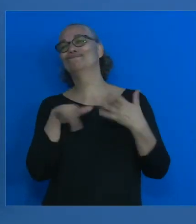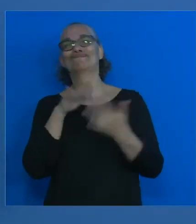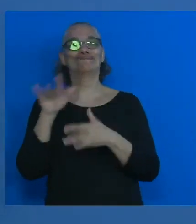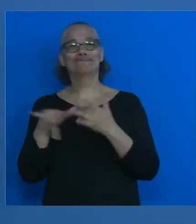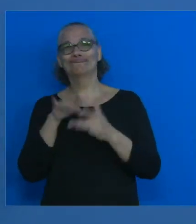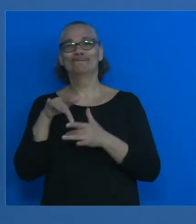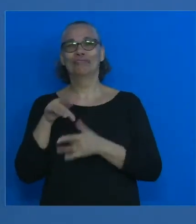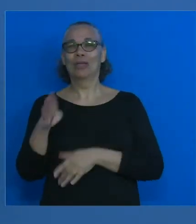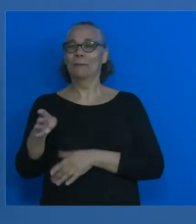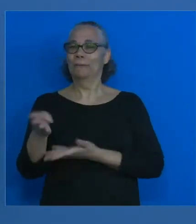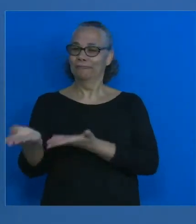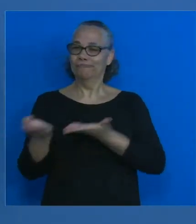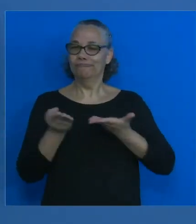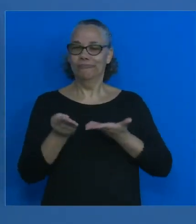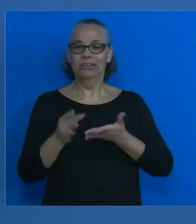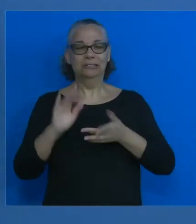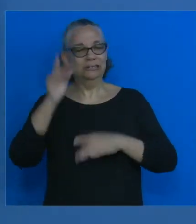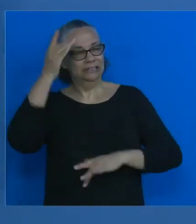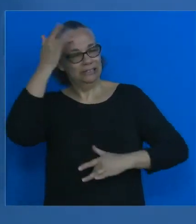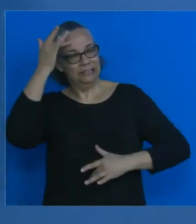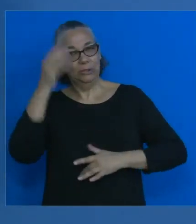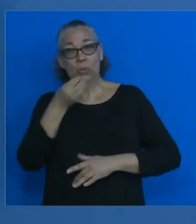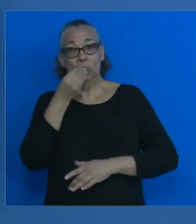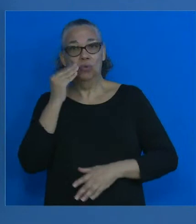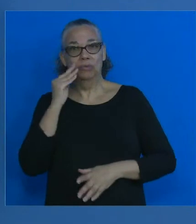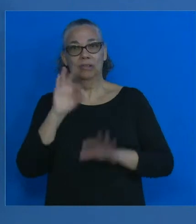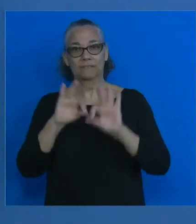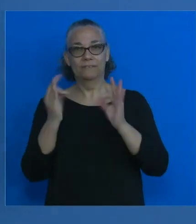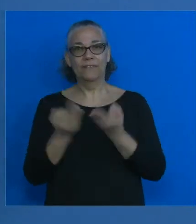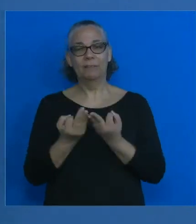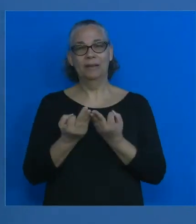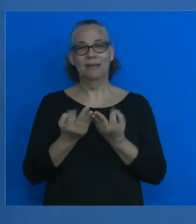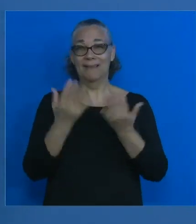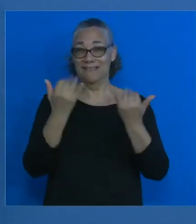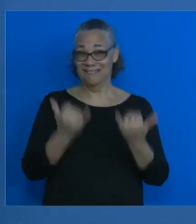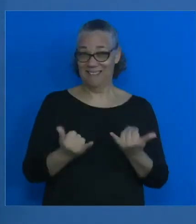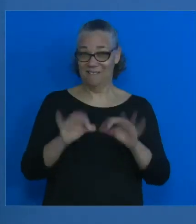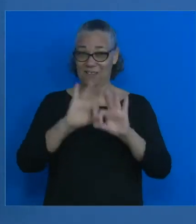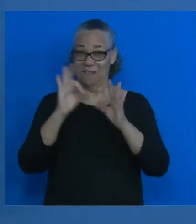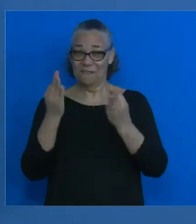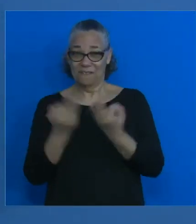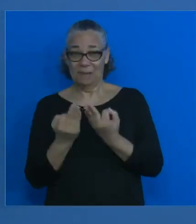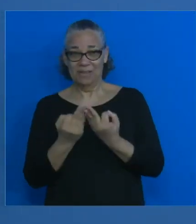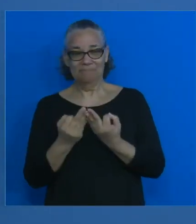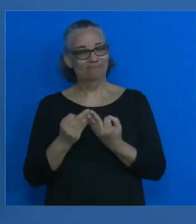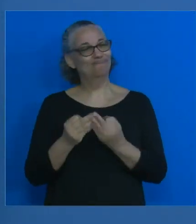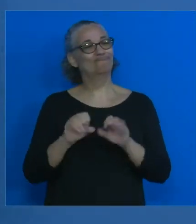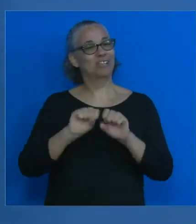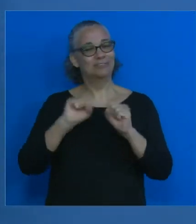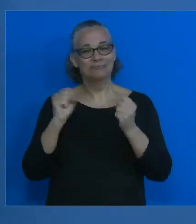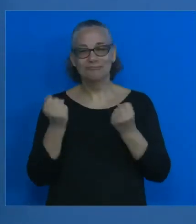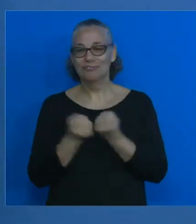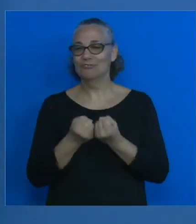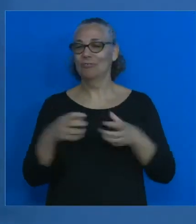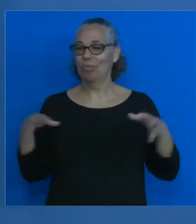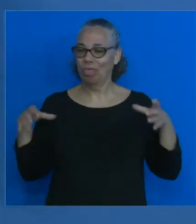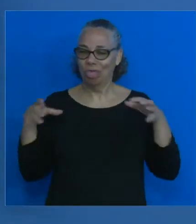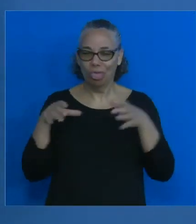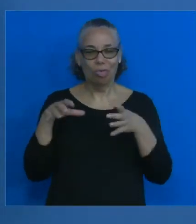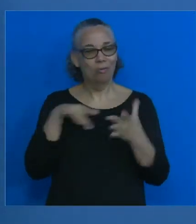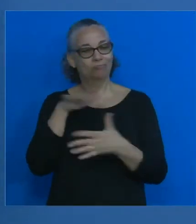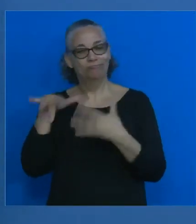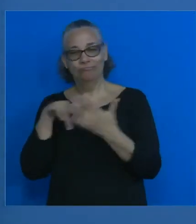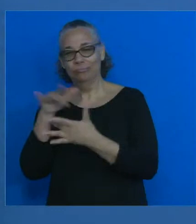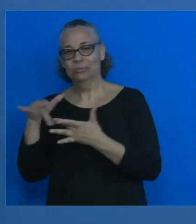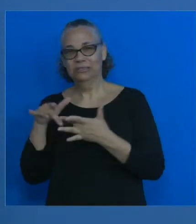the virus home to their parents and relatives. Now, family and social gatherings are assuming a much more prominent